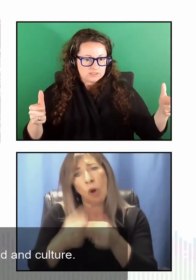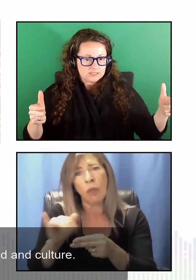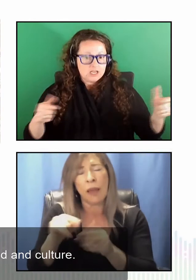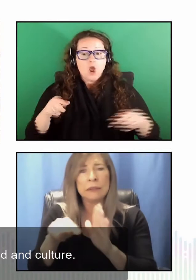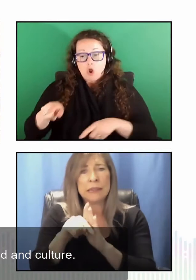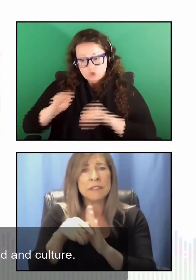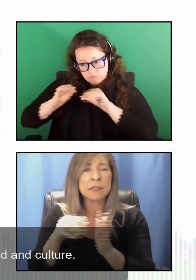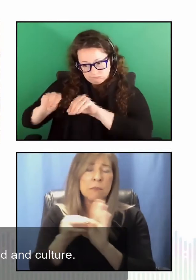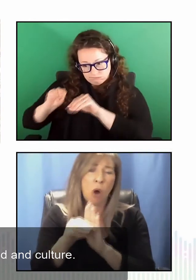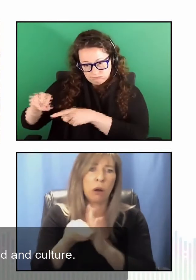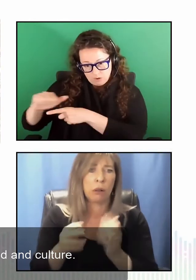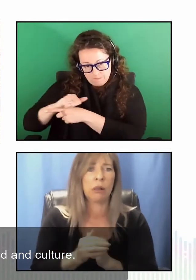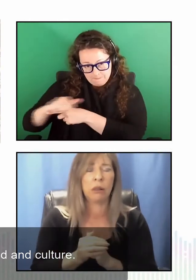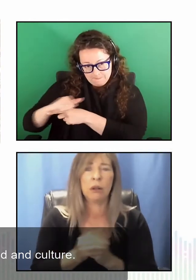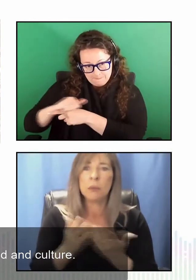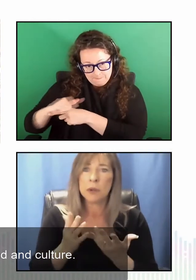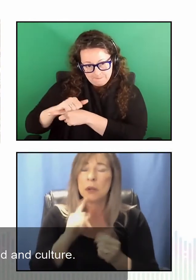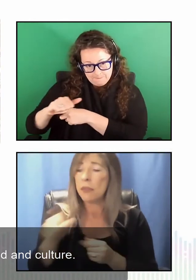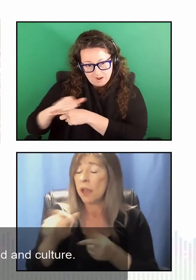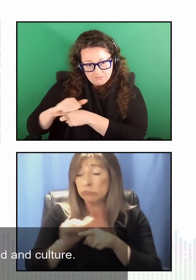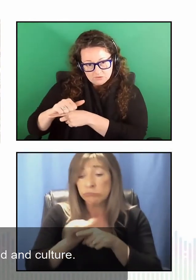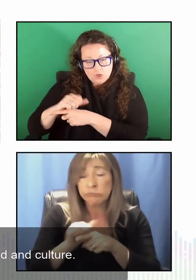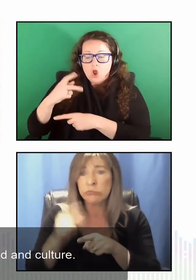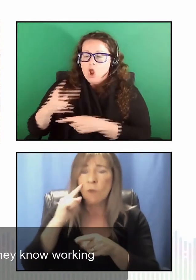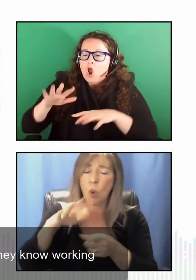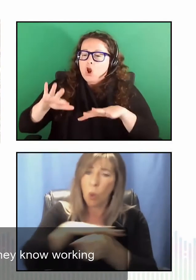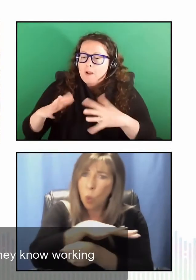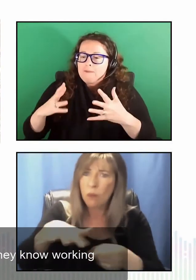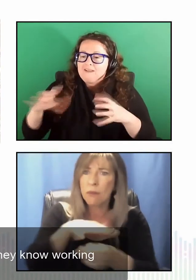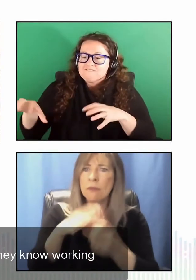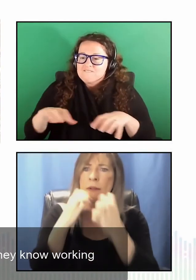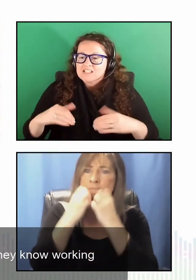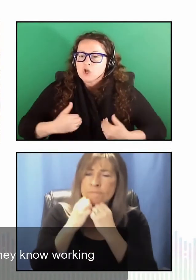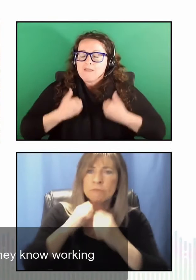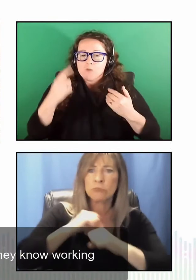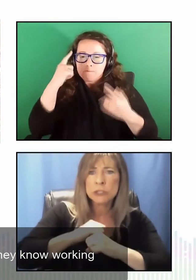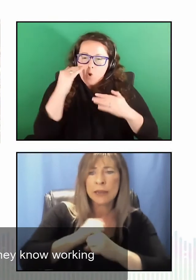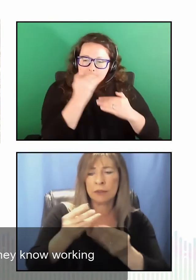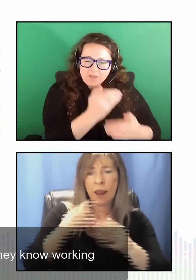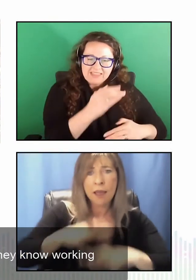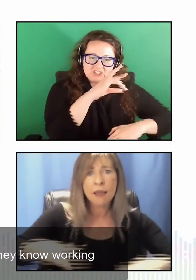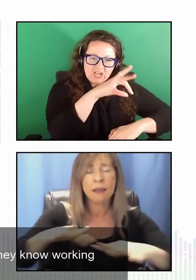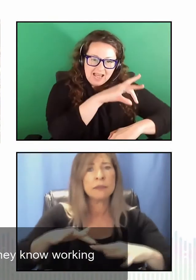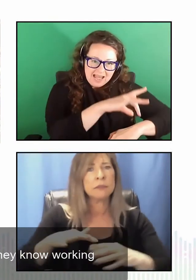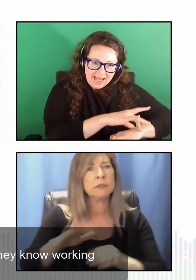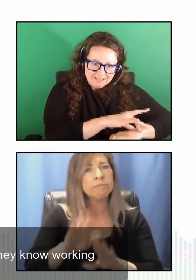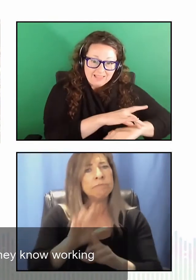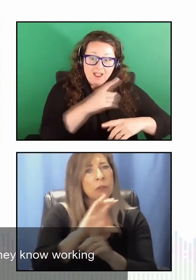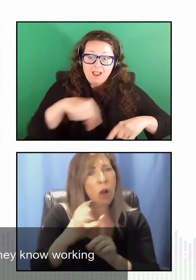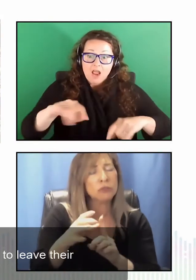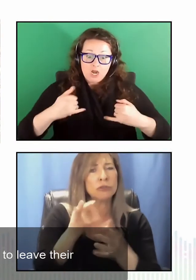and local life ways to protect land and culture. For young Indigenous people, seeing people they